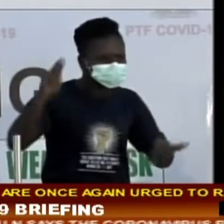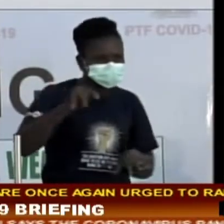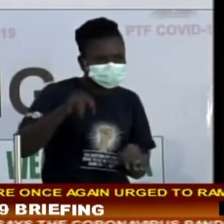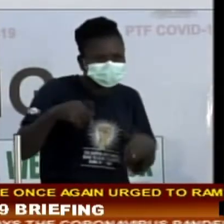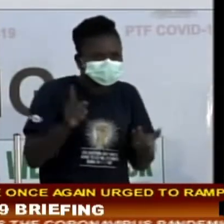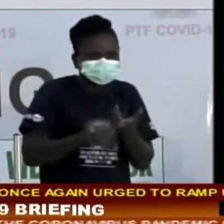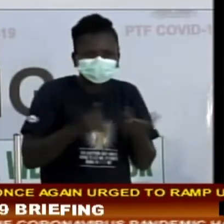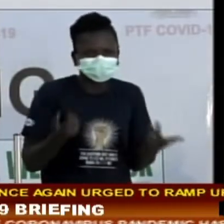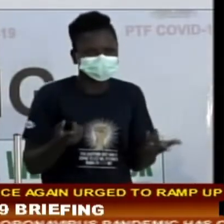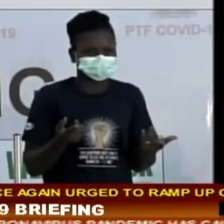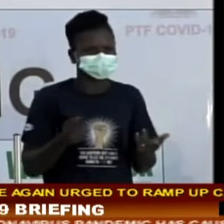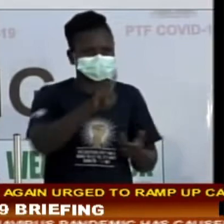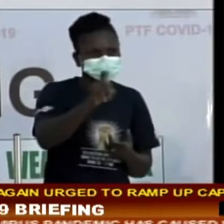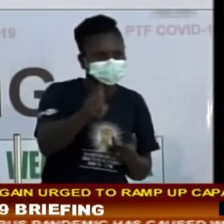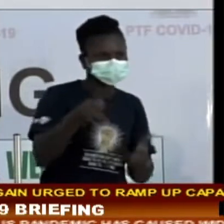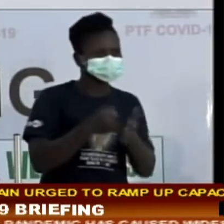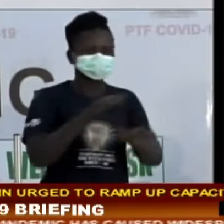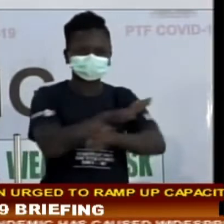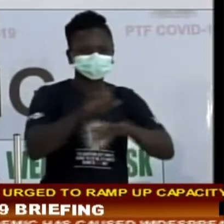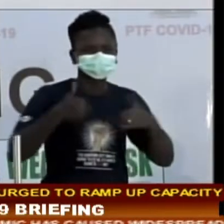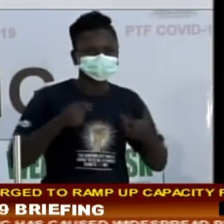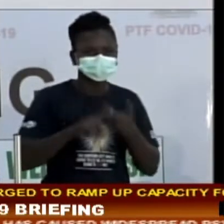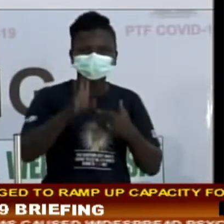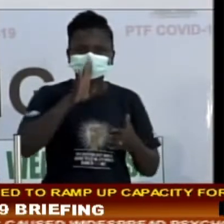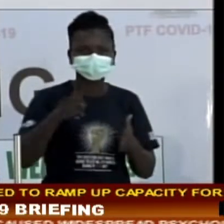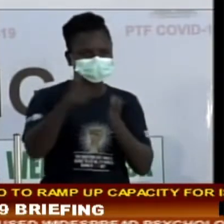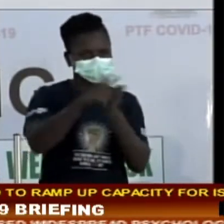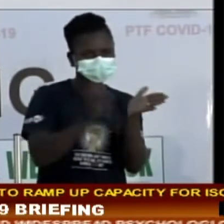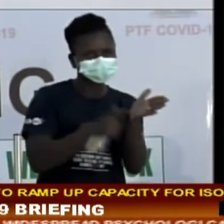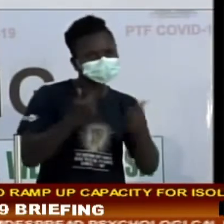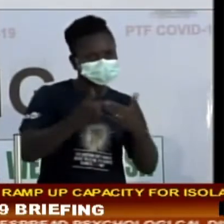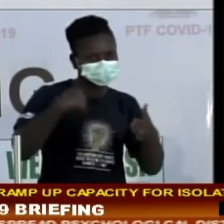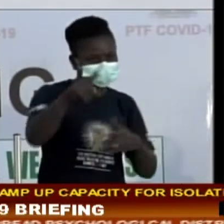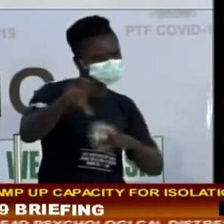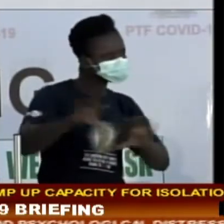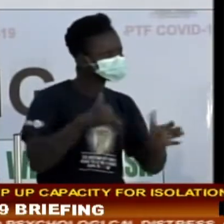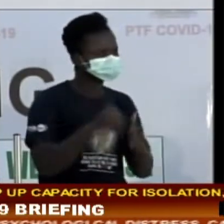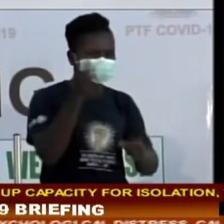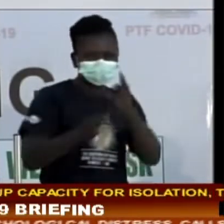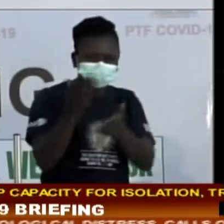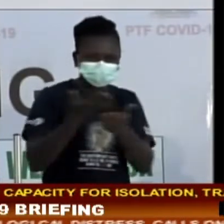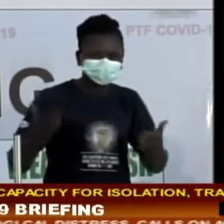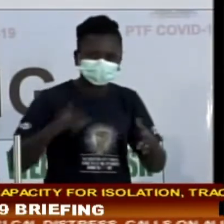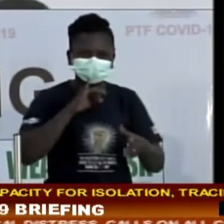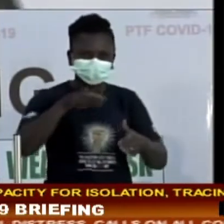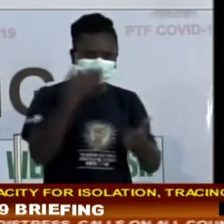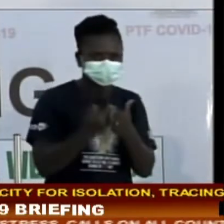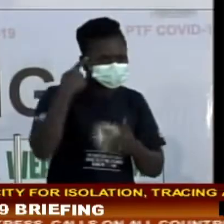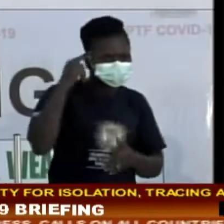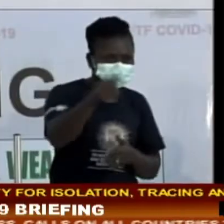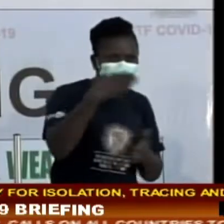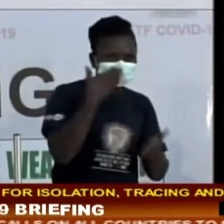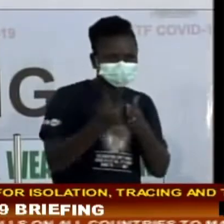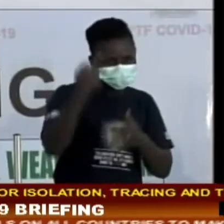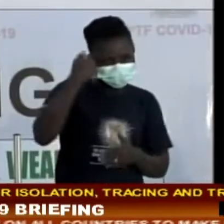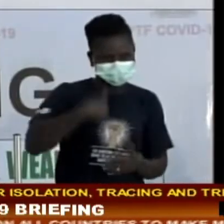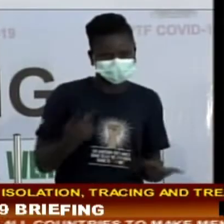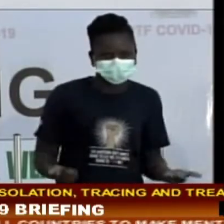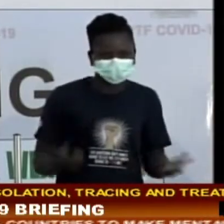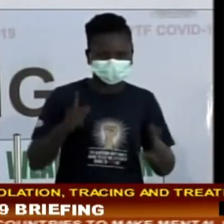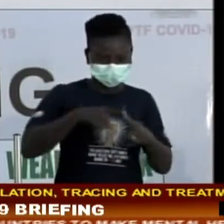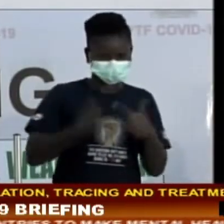to be a law before you do that but if something is good for you and good for me then